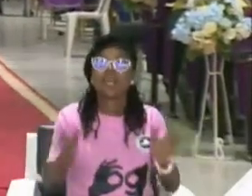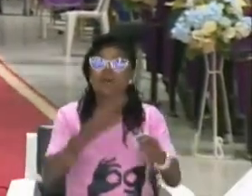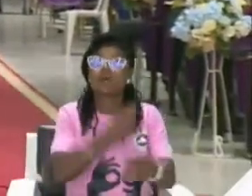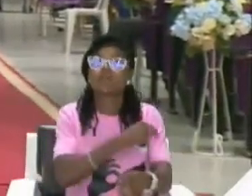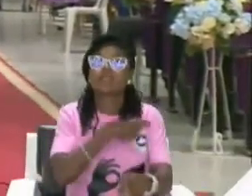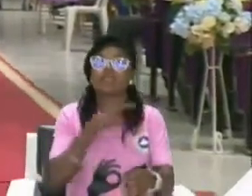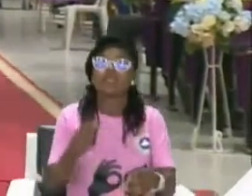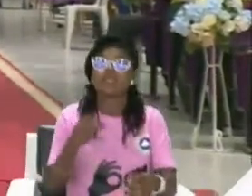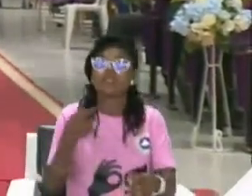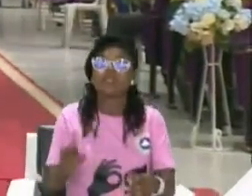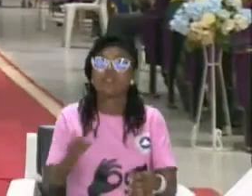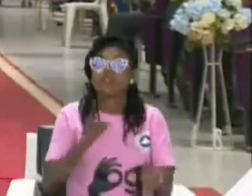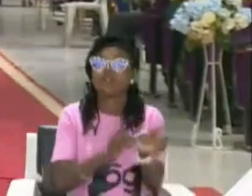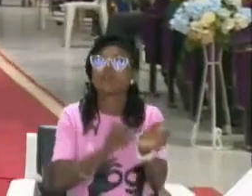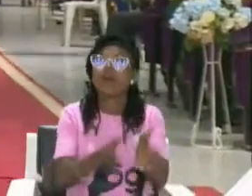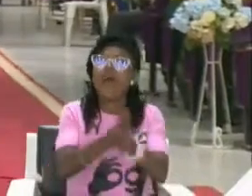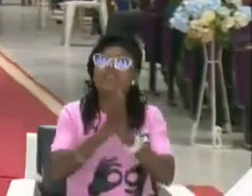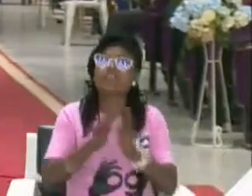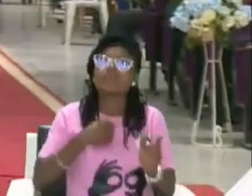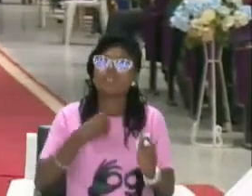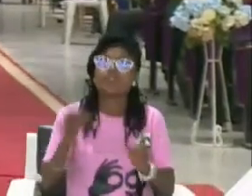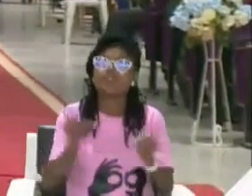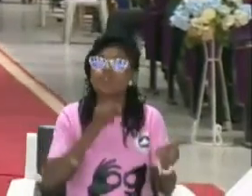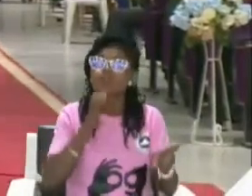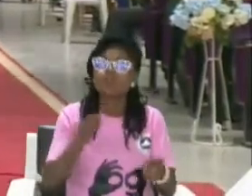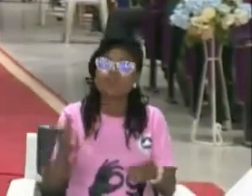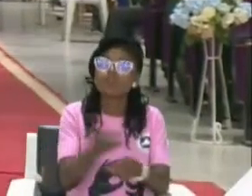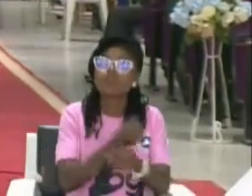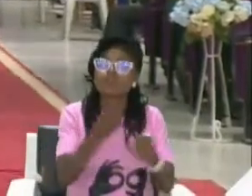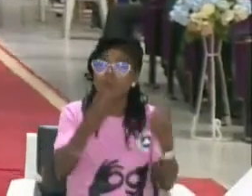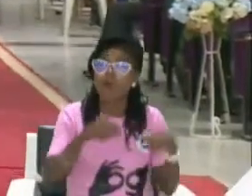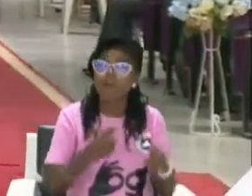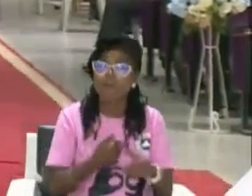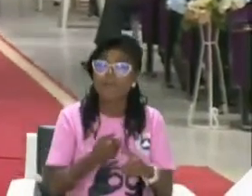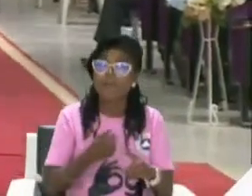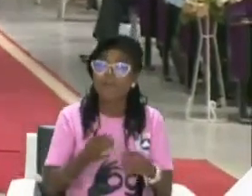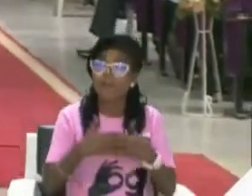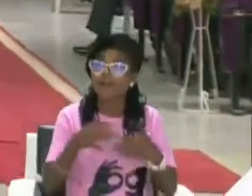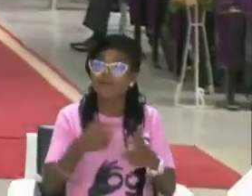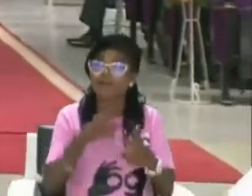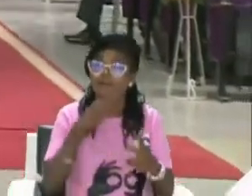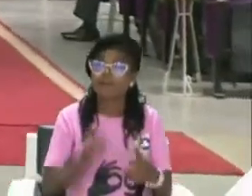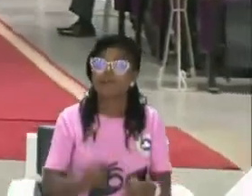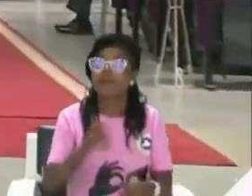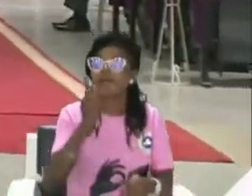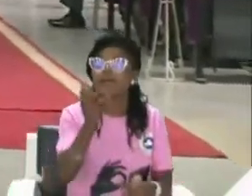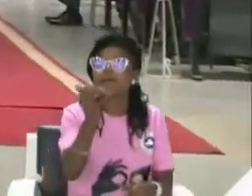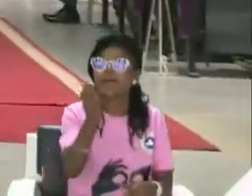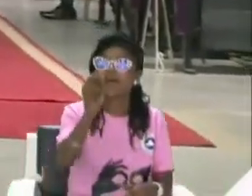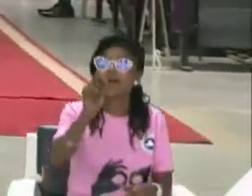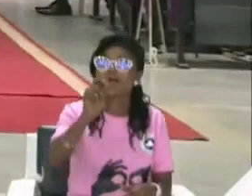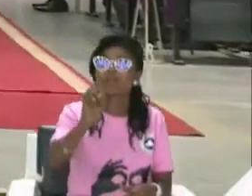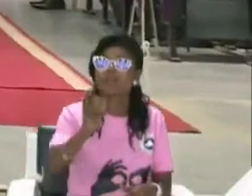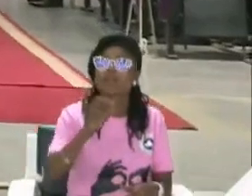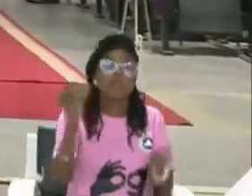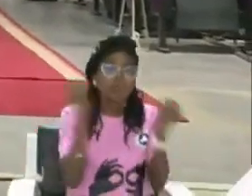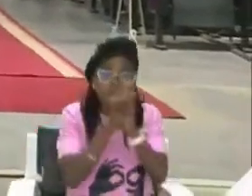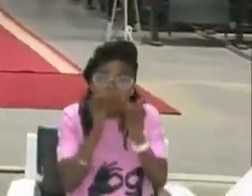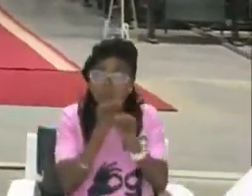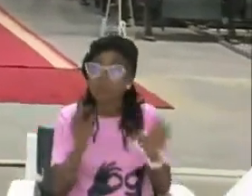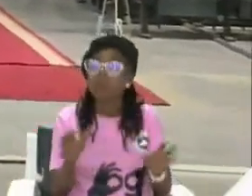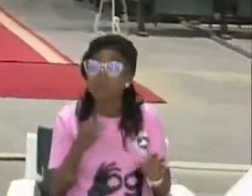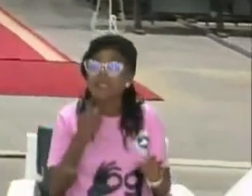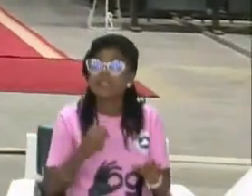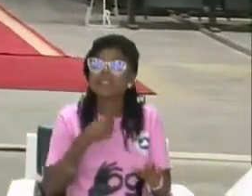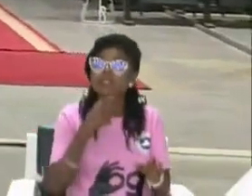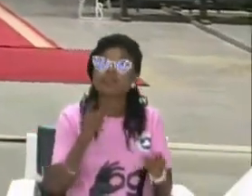doctor was asking me, madam, did you just come back from Kano? I said, Kano? No, I didn't go to Kano. The doctor told me